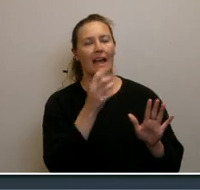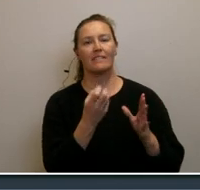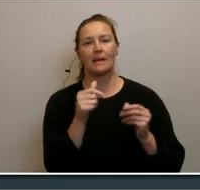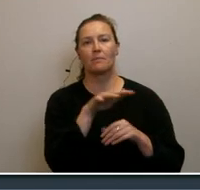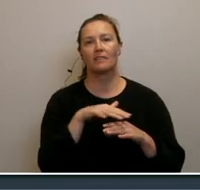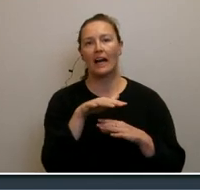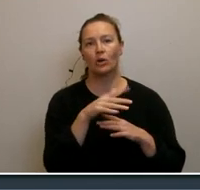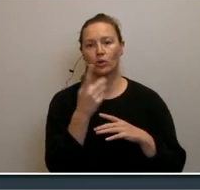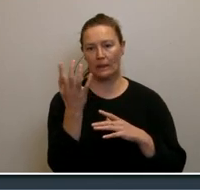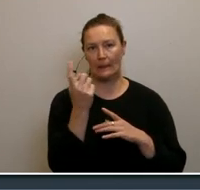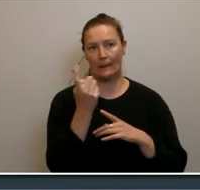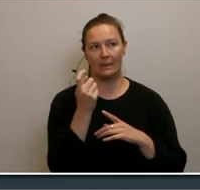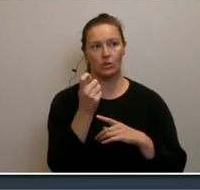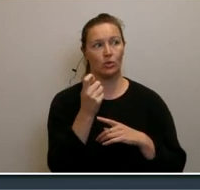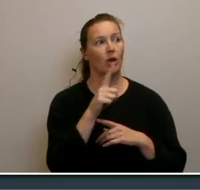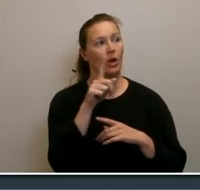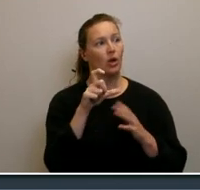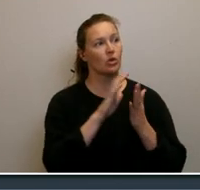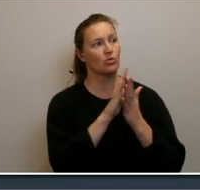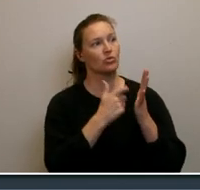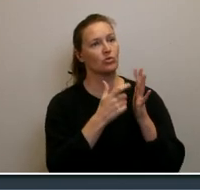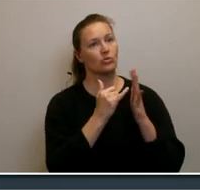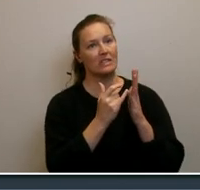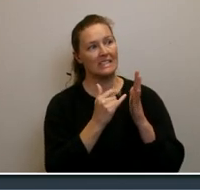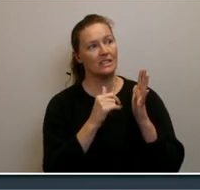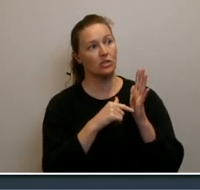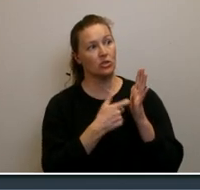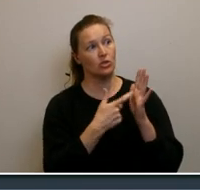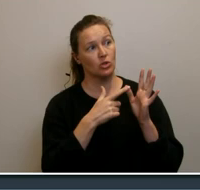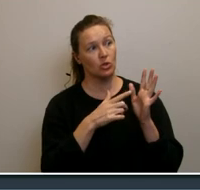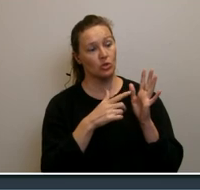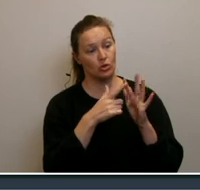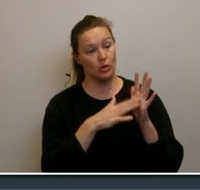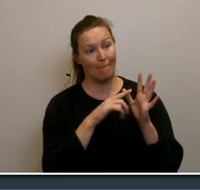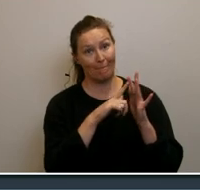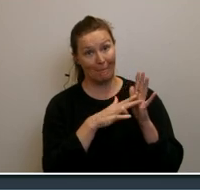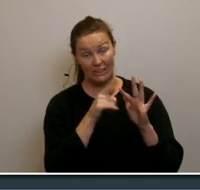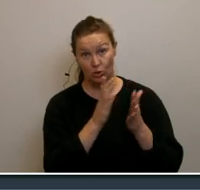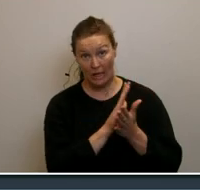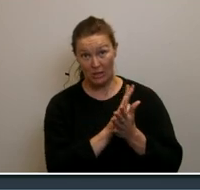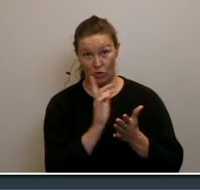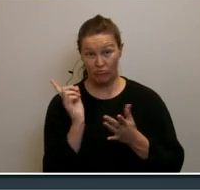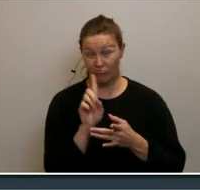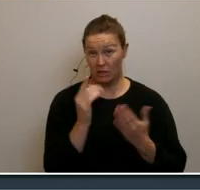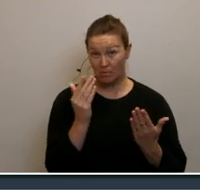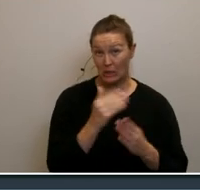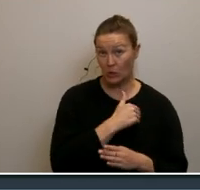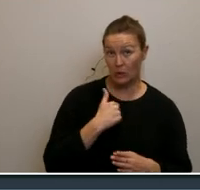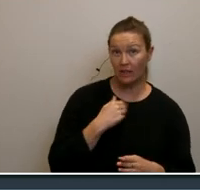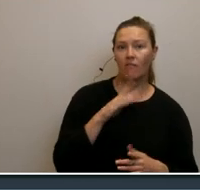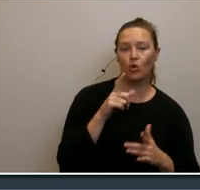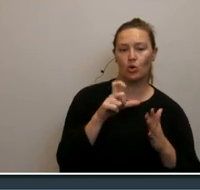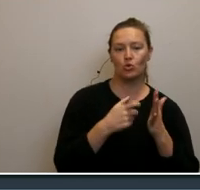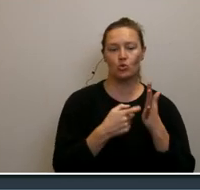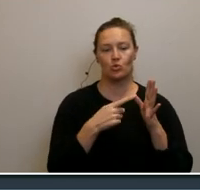So I think Chris Tremaine, we saw you come in. Are you happy to go now? A little bit earlier then? Great, thank you. For Cranford